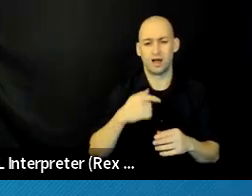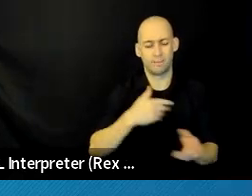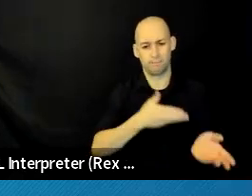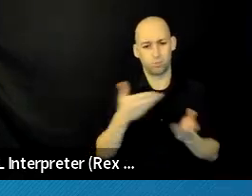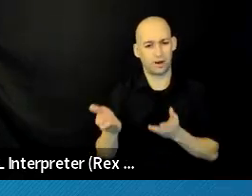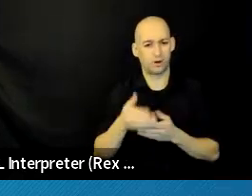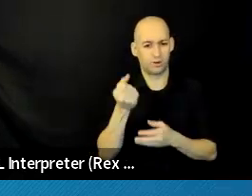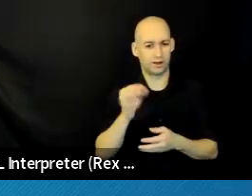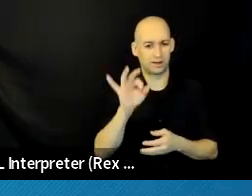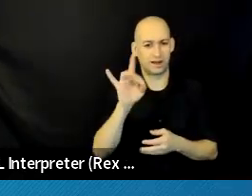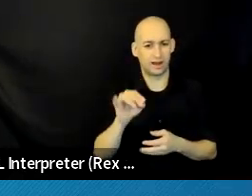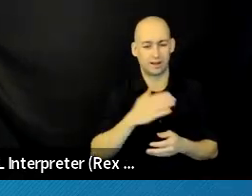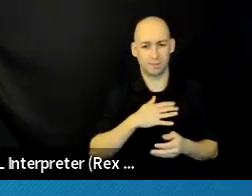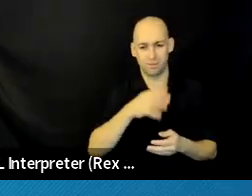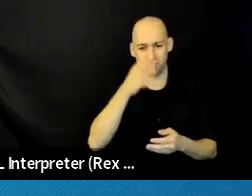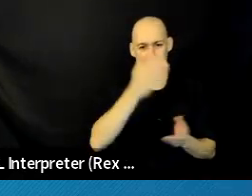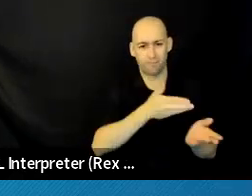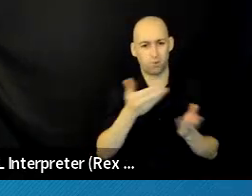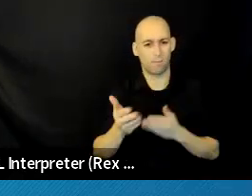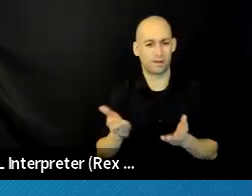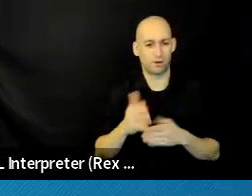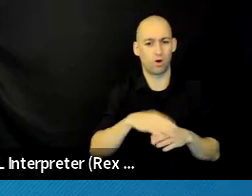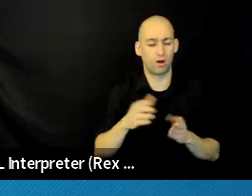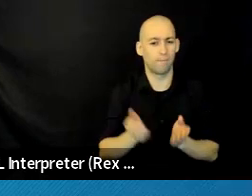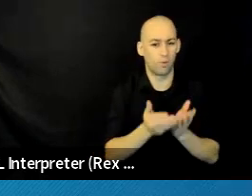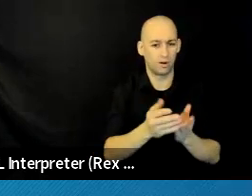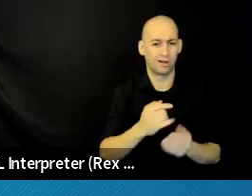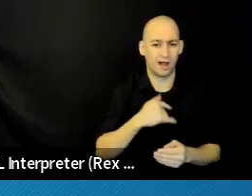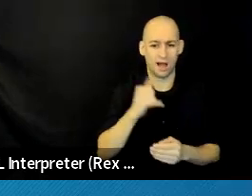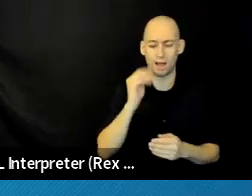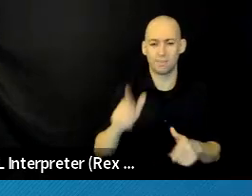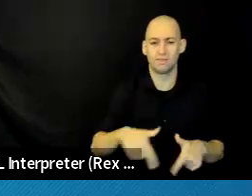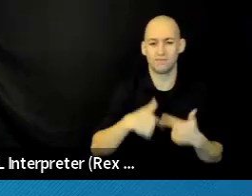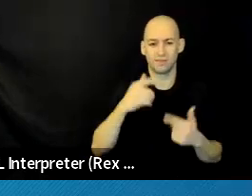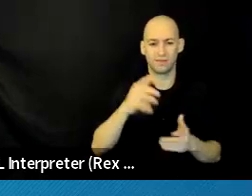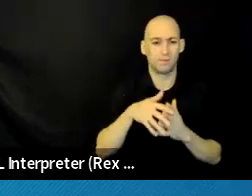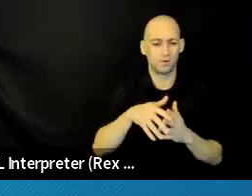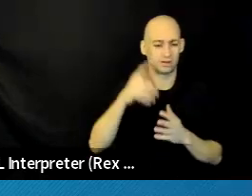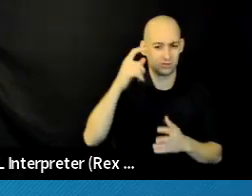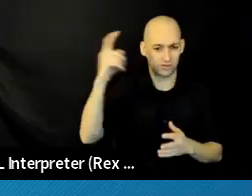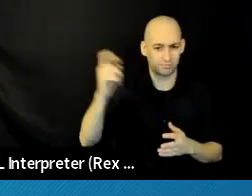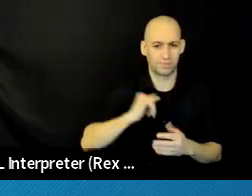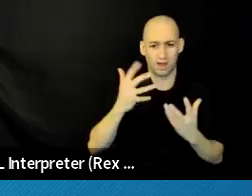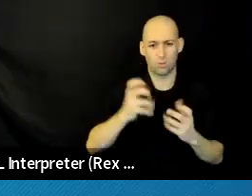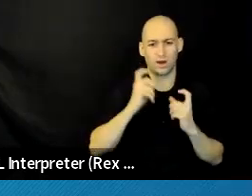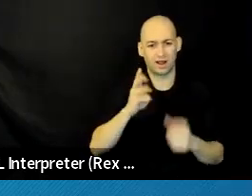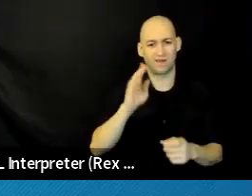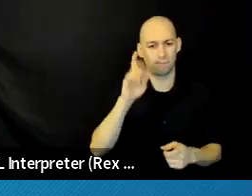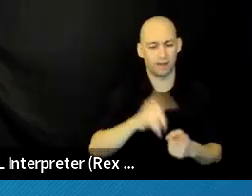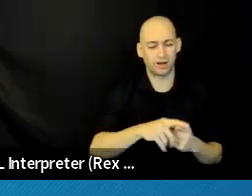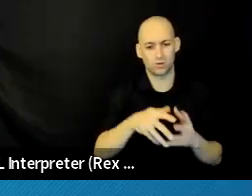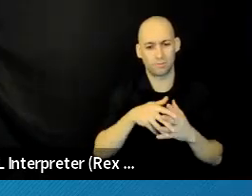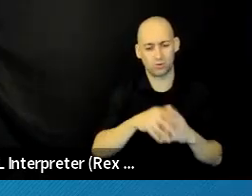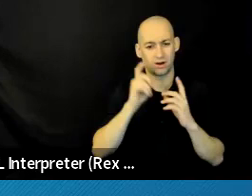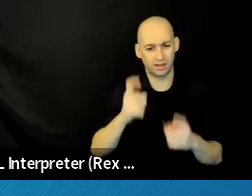living the American dream. And I always want to give back to America, who has given me this golden opportunity. And God